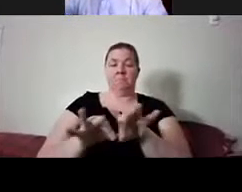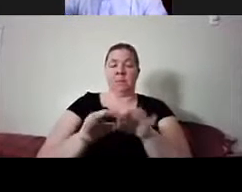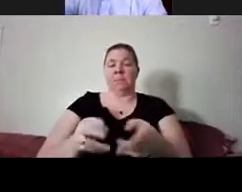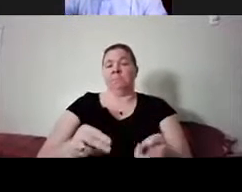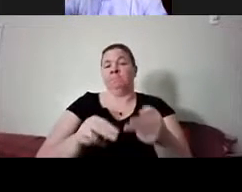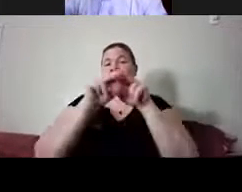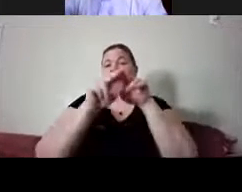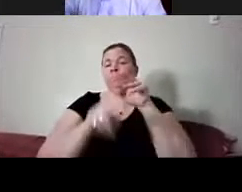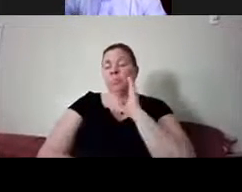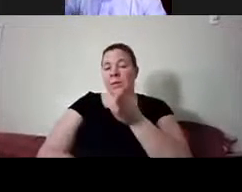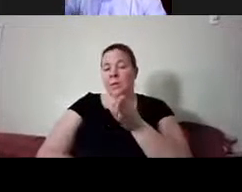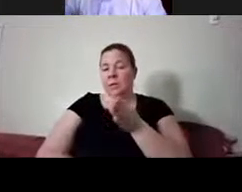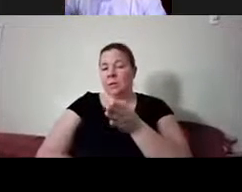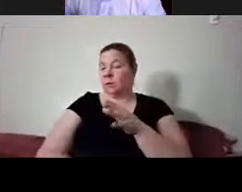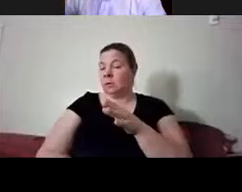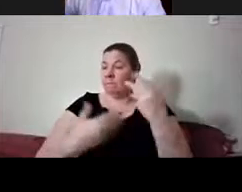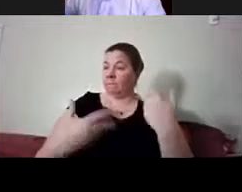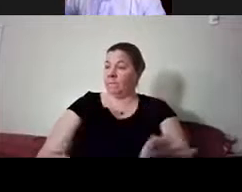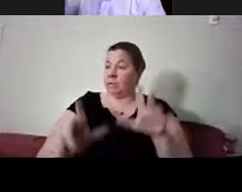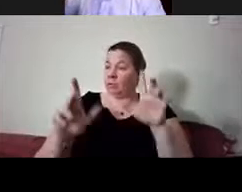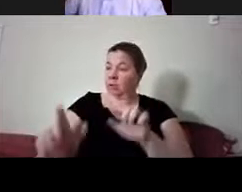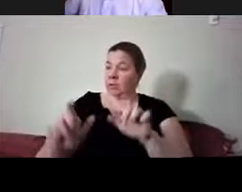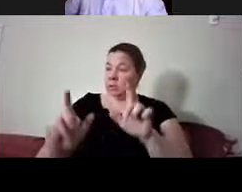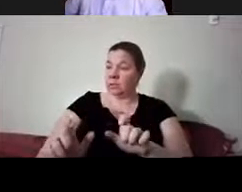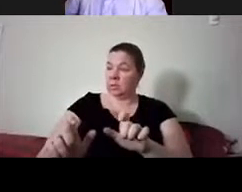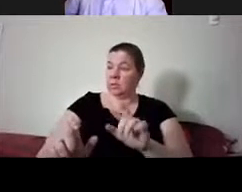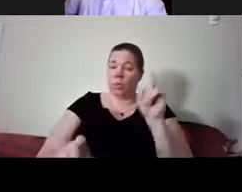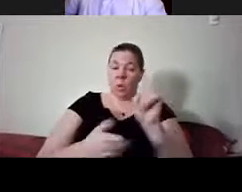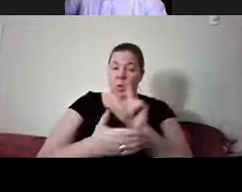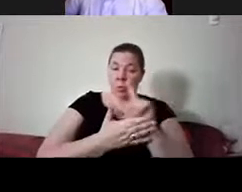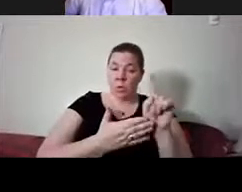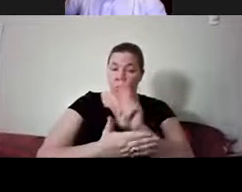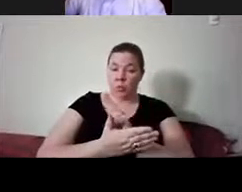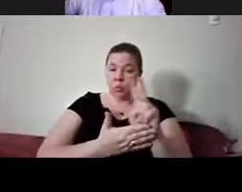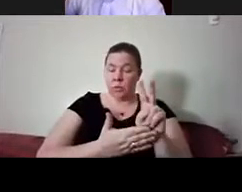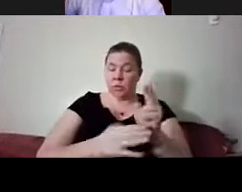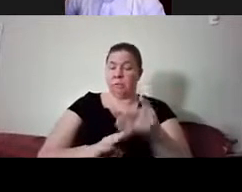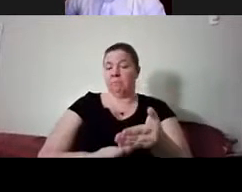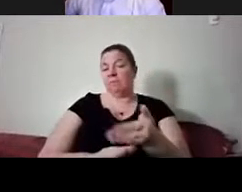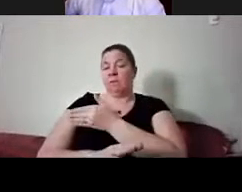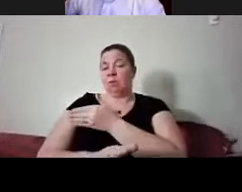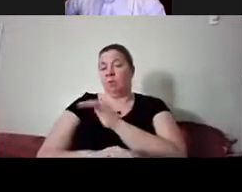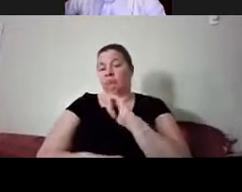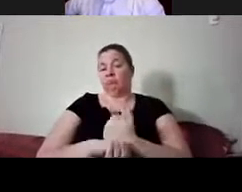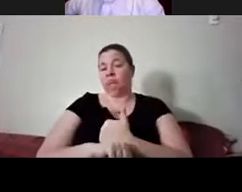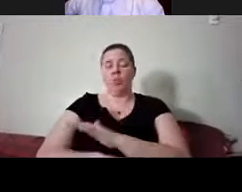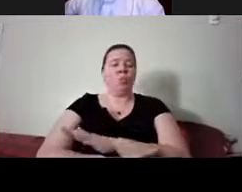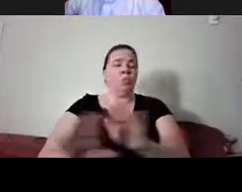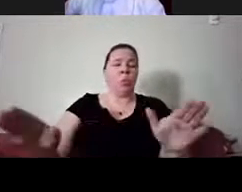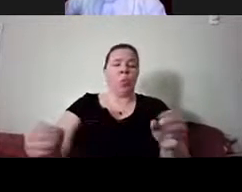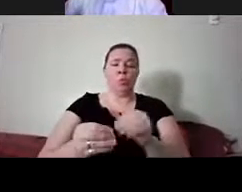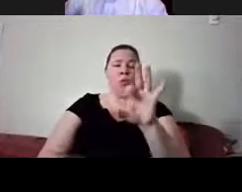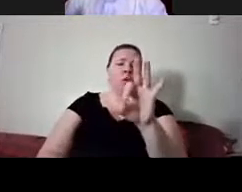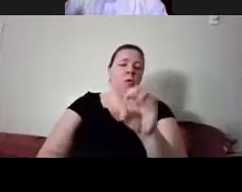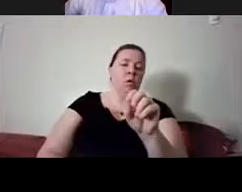one. And when we're done testing, and that could be a week, 2 weeks before the relaunch, there will be no more founders. That is going to